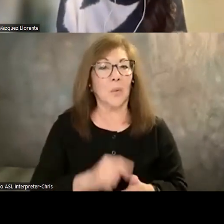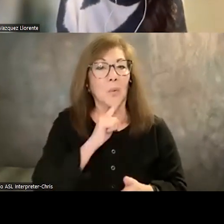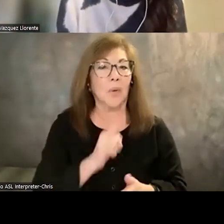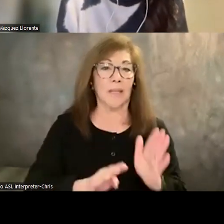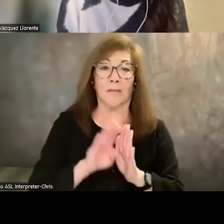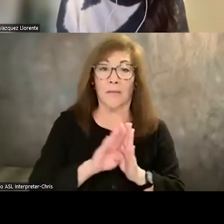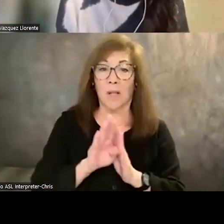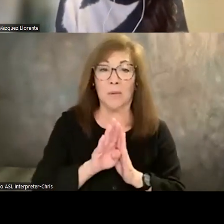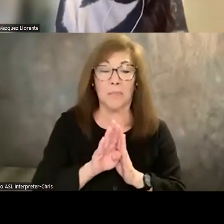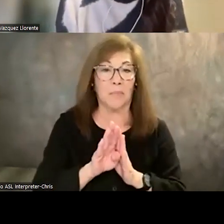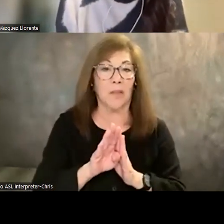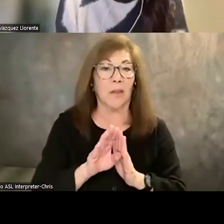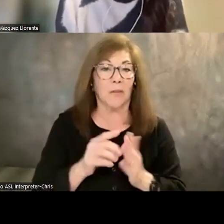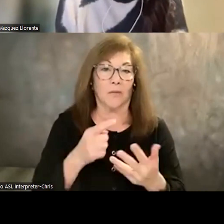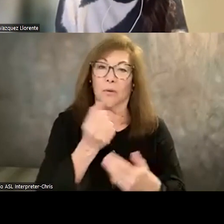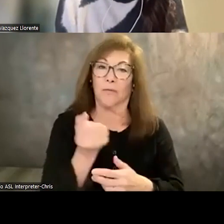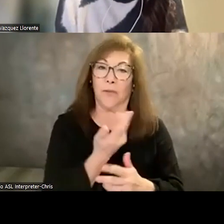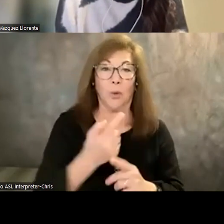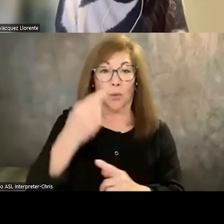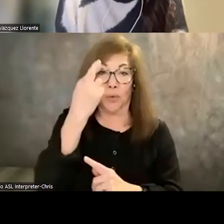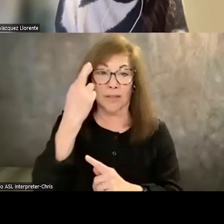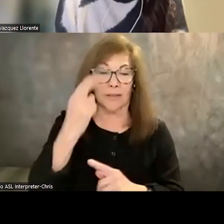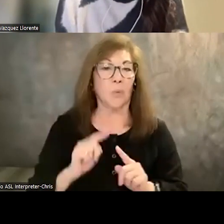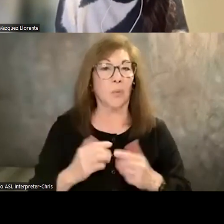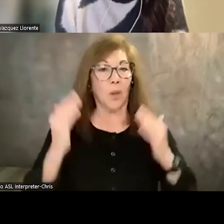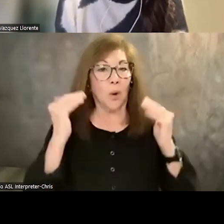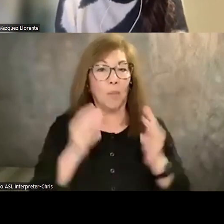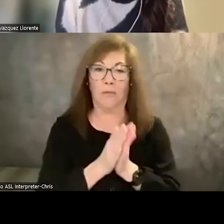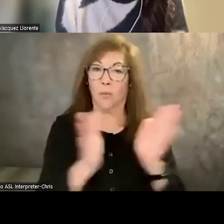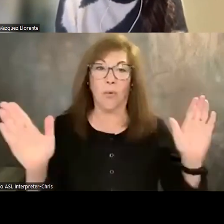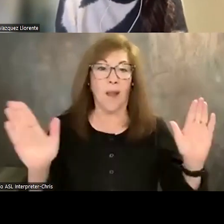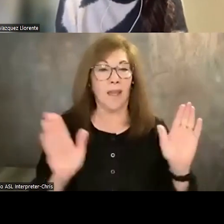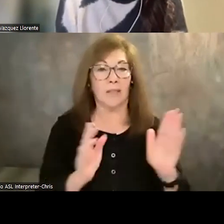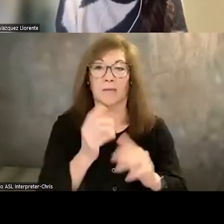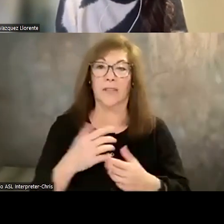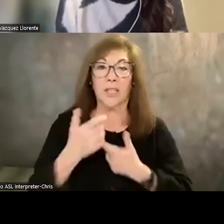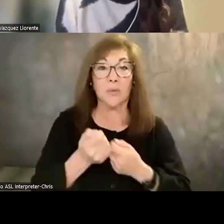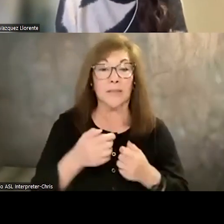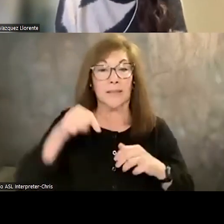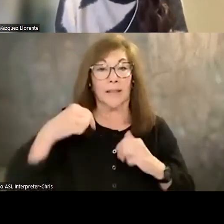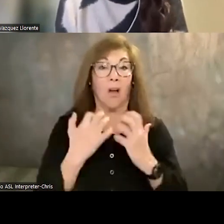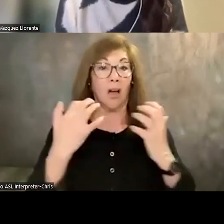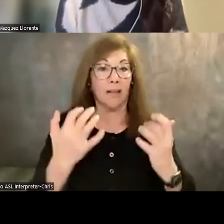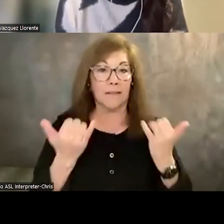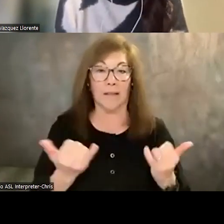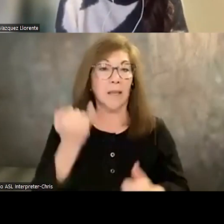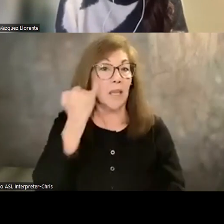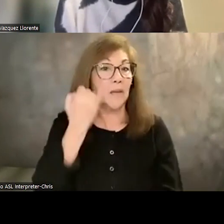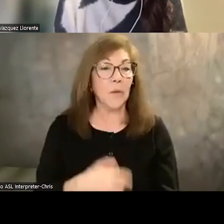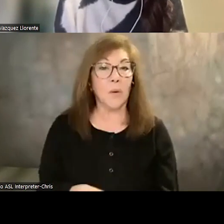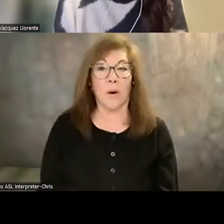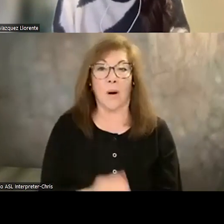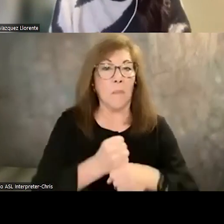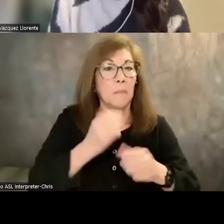developed for a couple of reasons. We're hoping that we have a range of interests in the audience today. And if you are a maker